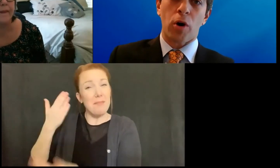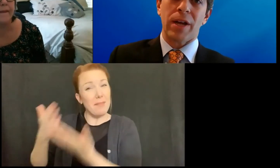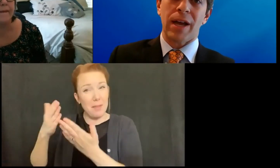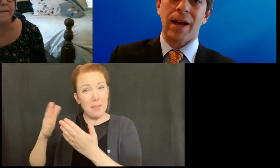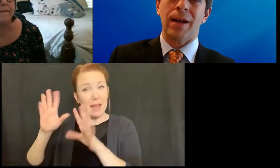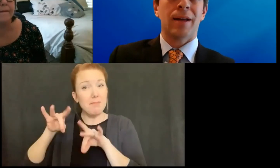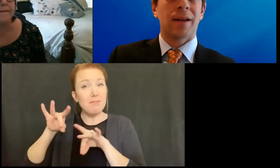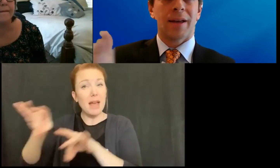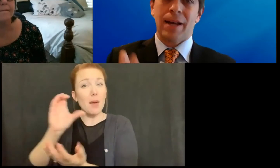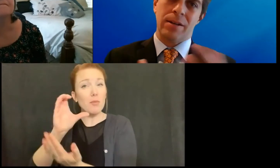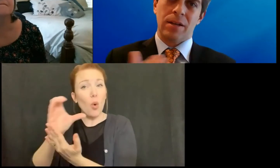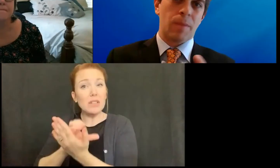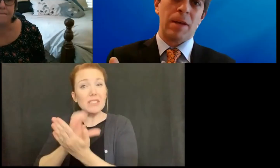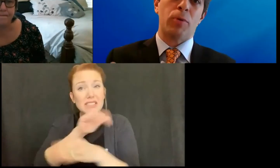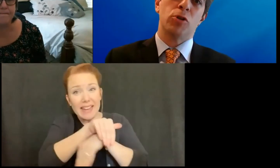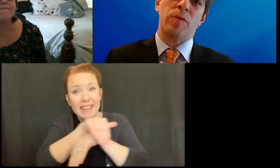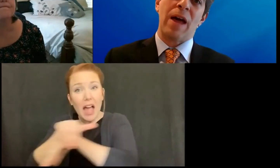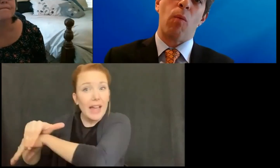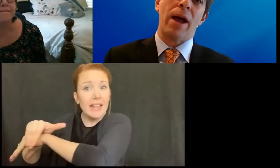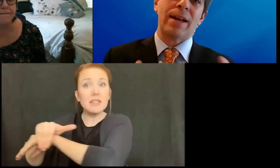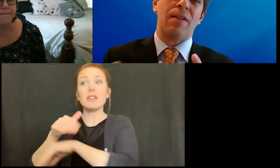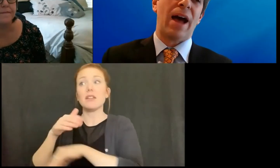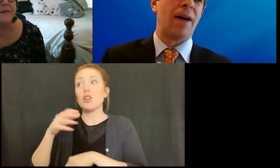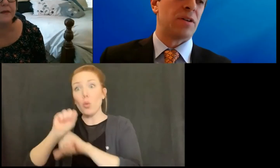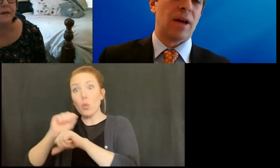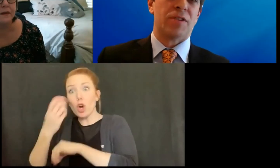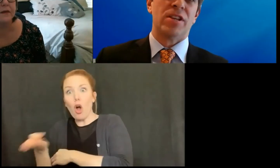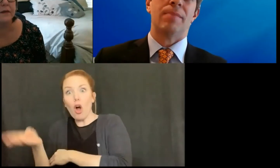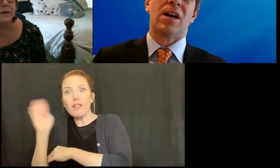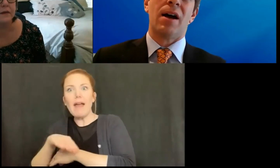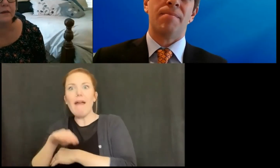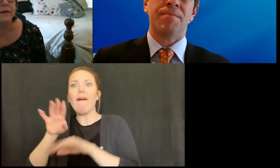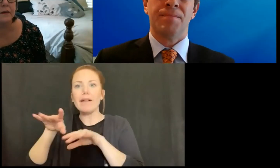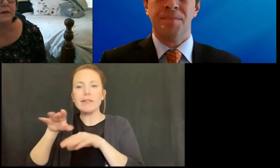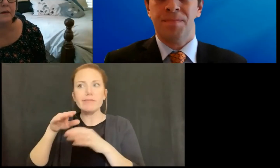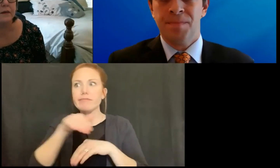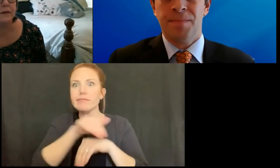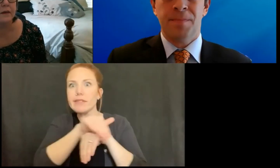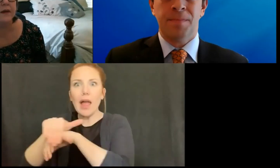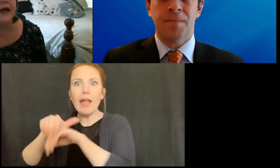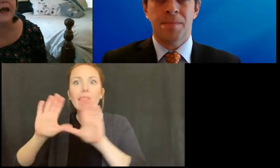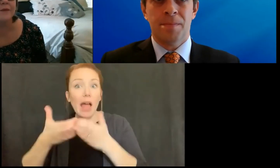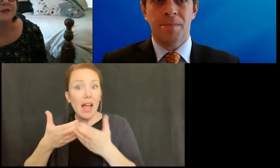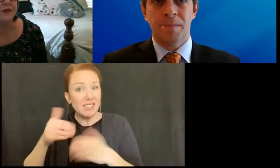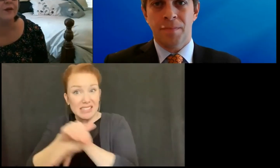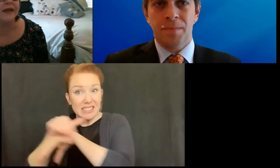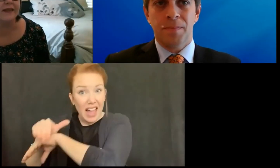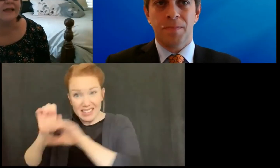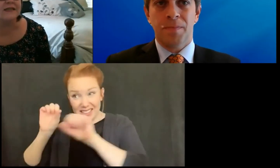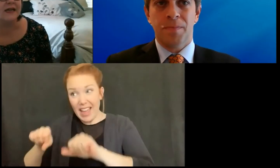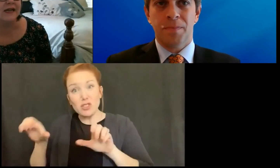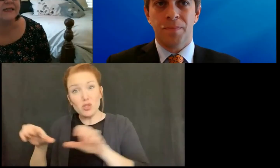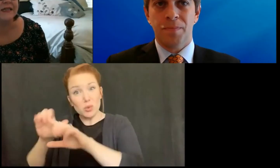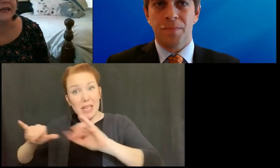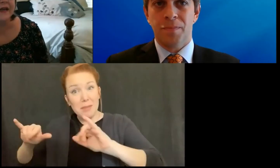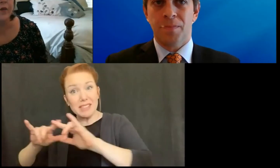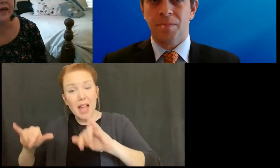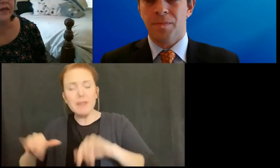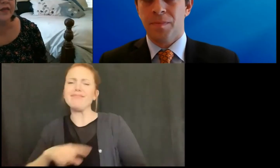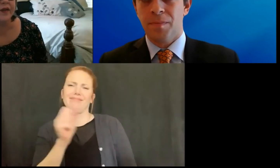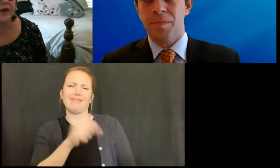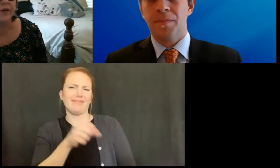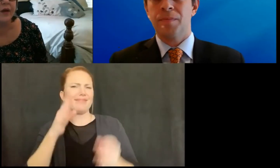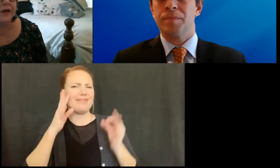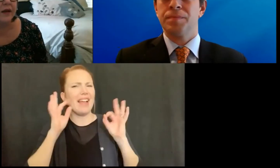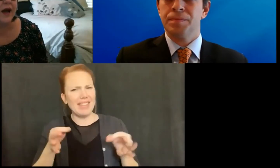while they're working? Can people do it that way and kind of have it at the same time? Absolutely. And that's the nice thing